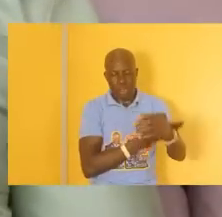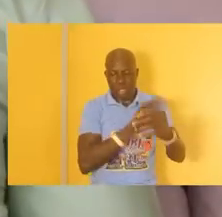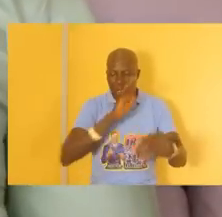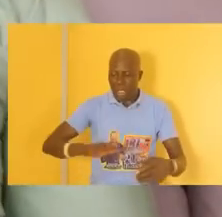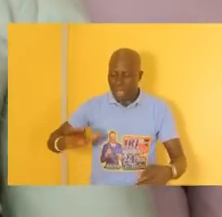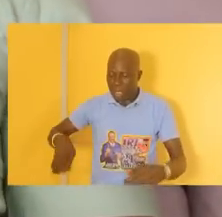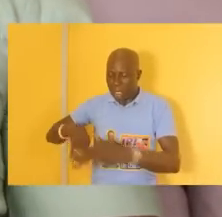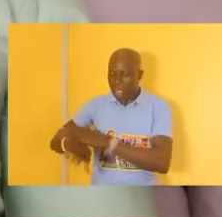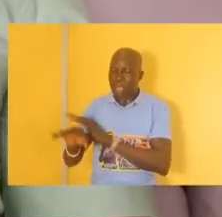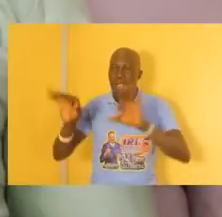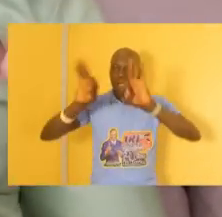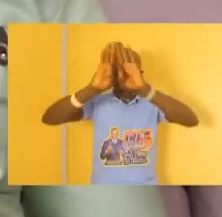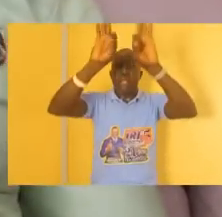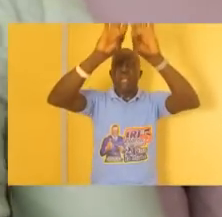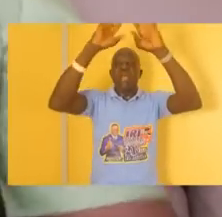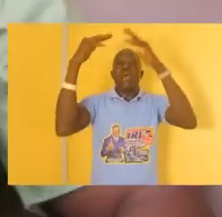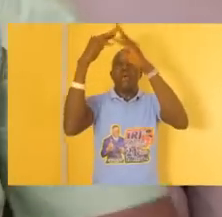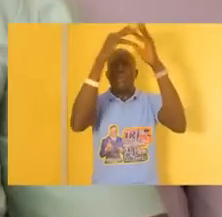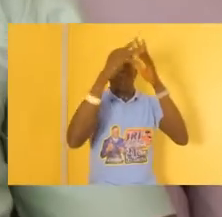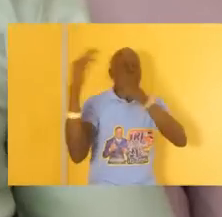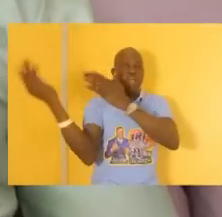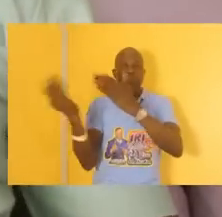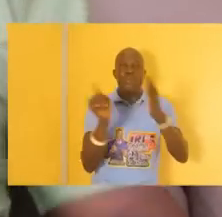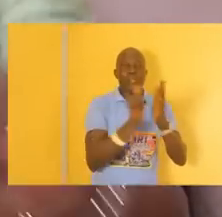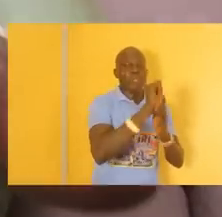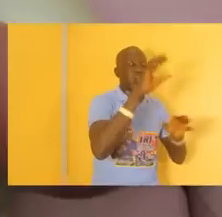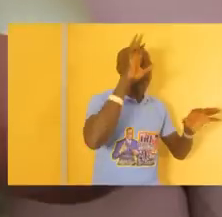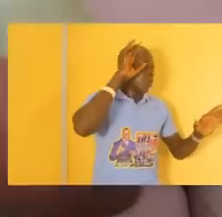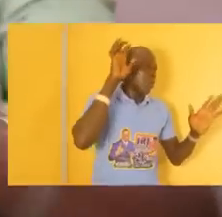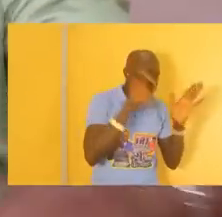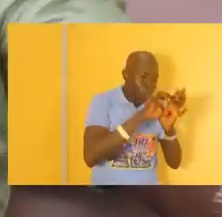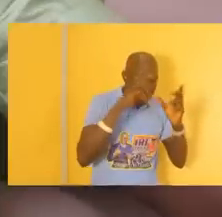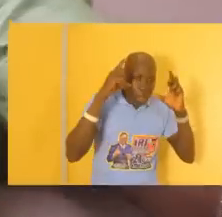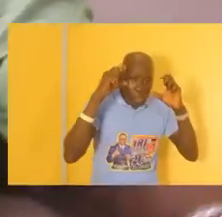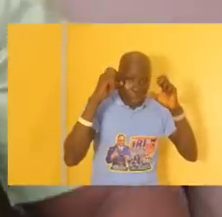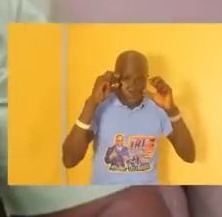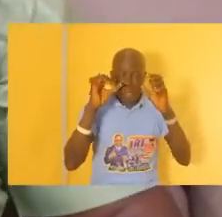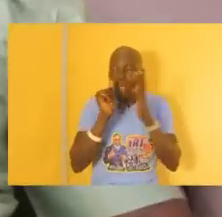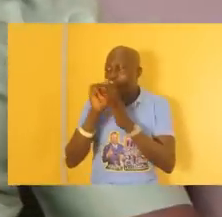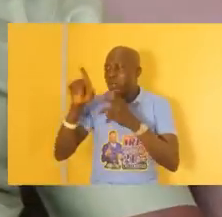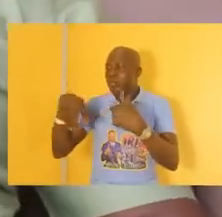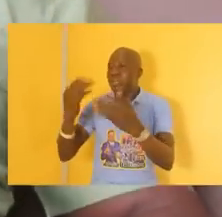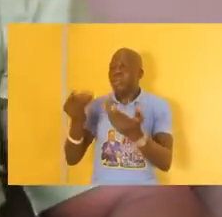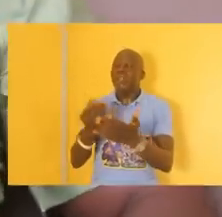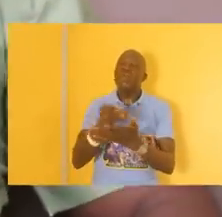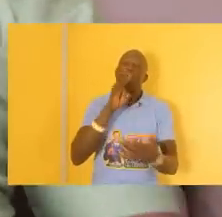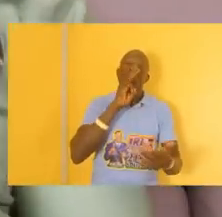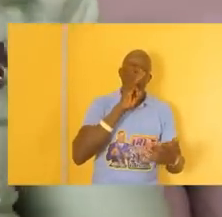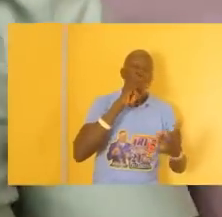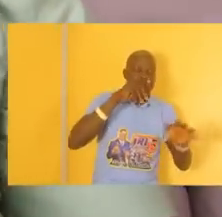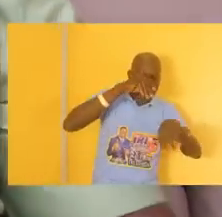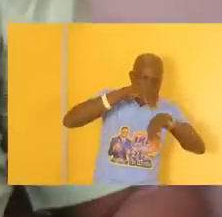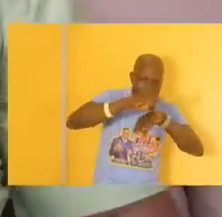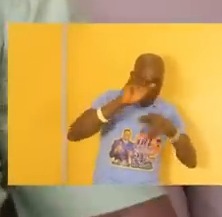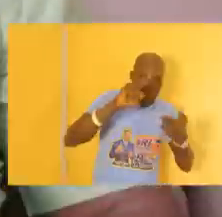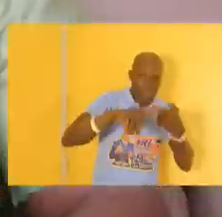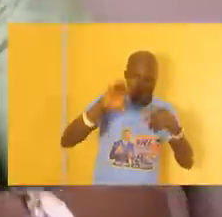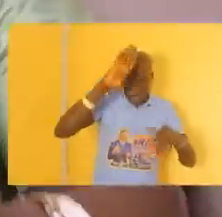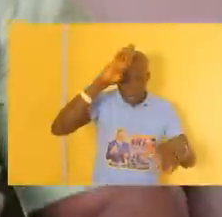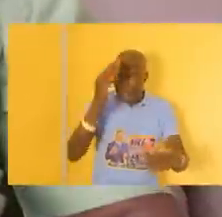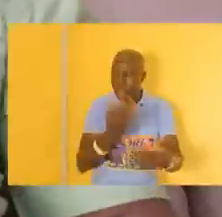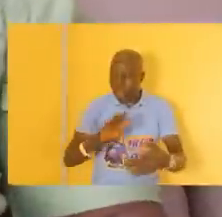Abraham's generation. Even though check Noah also. Look at all their firstborn. What they face